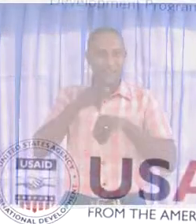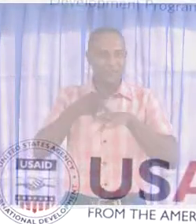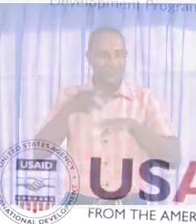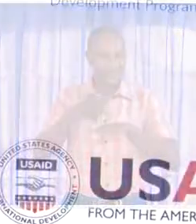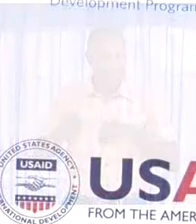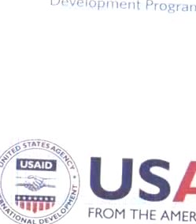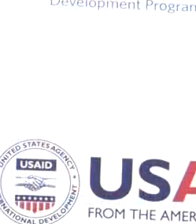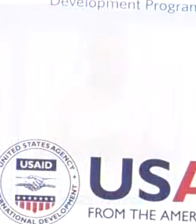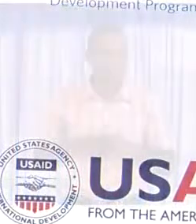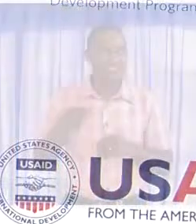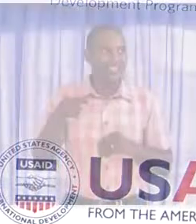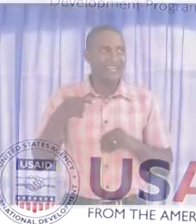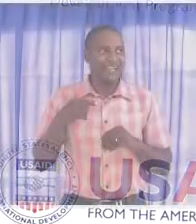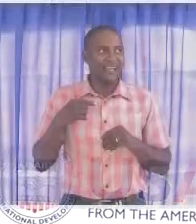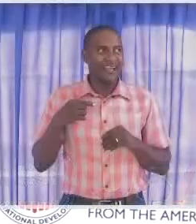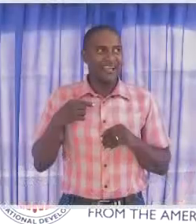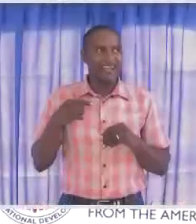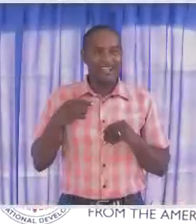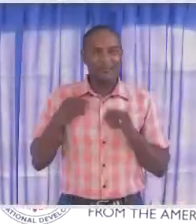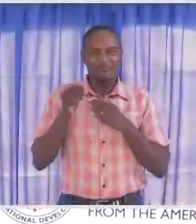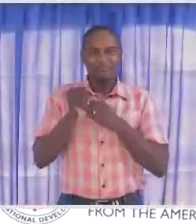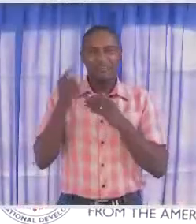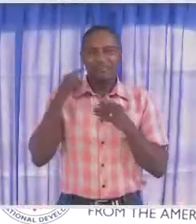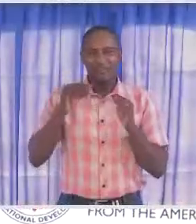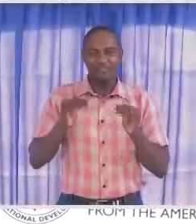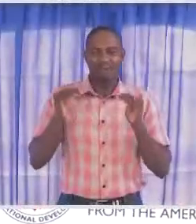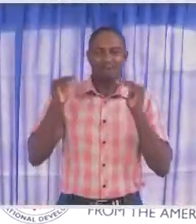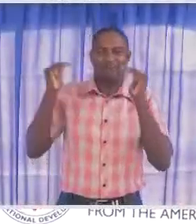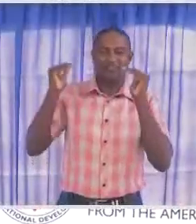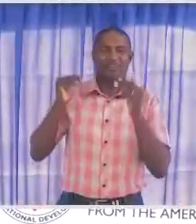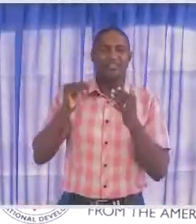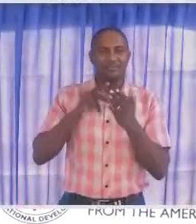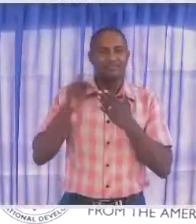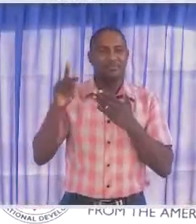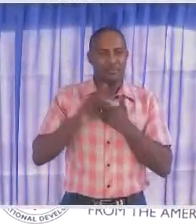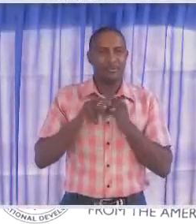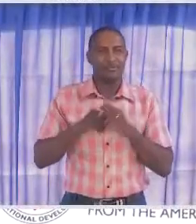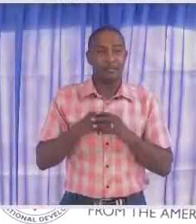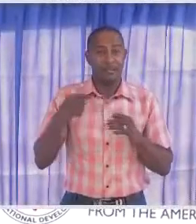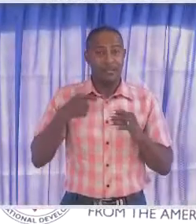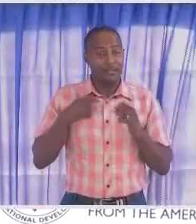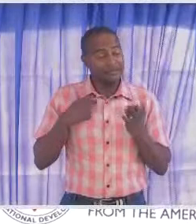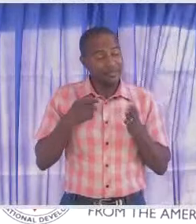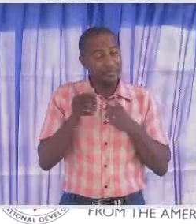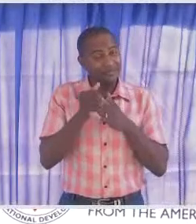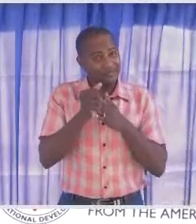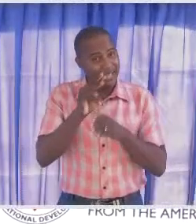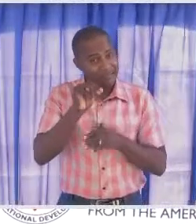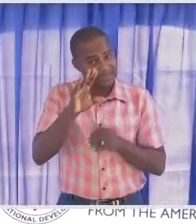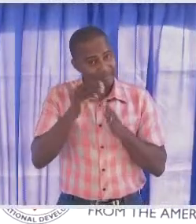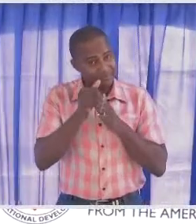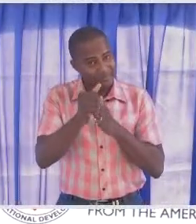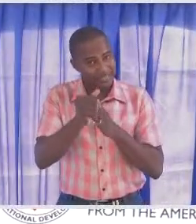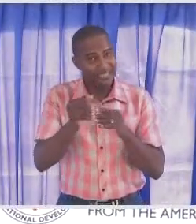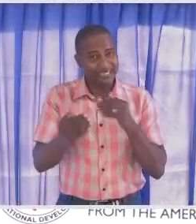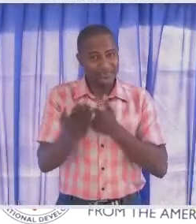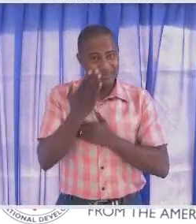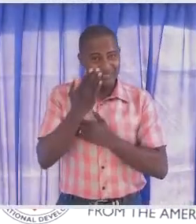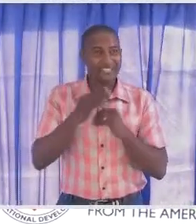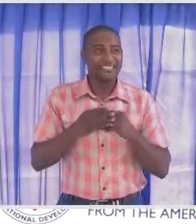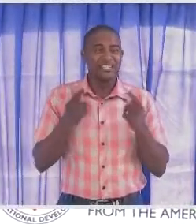Country Program Director for the Advanced Program, and I will be your humble guide this morning, trying to get you through